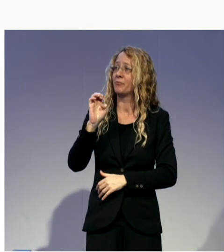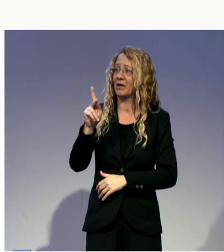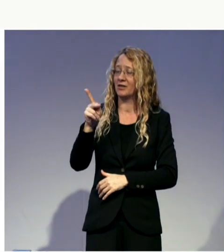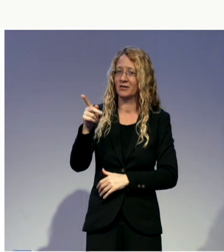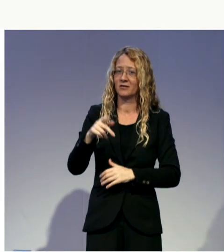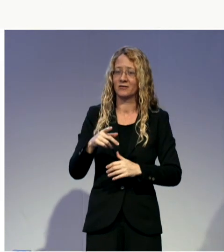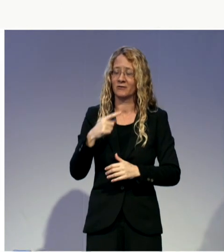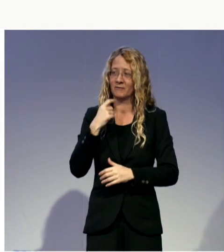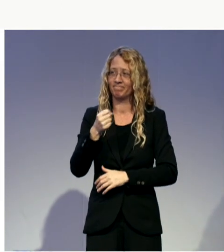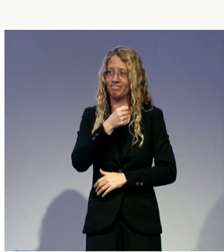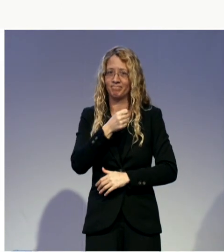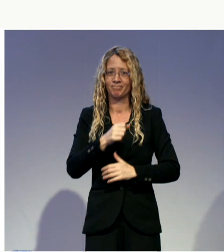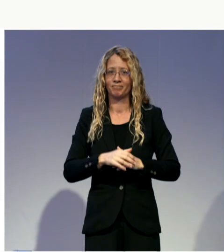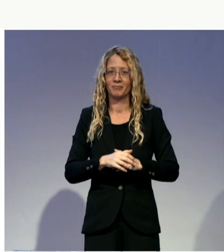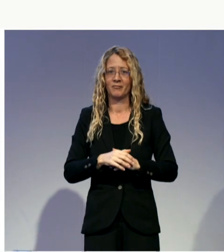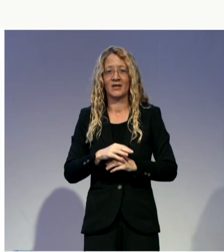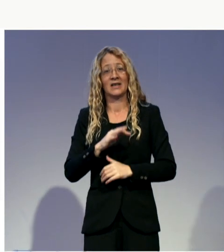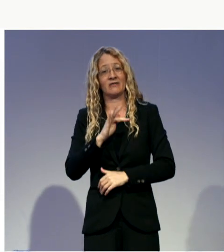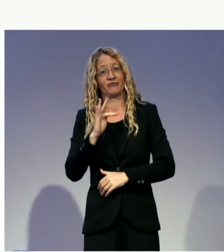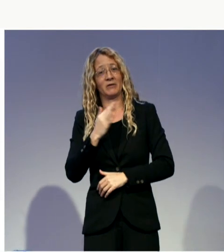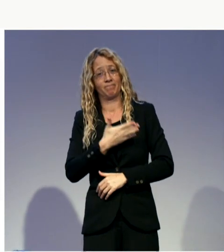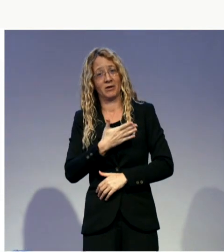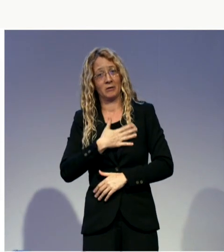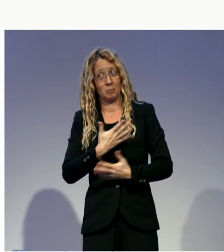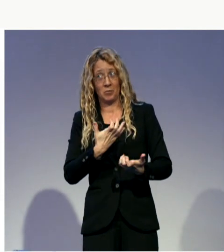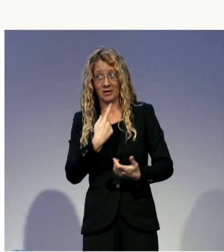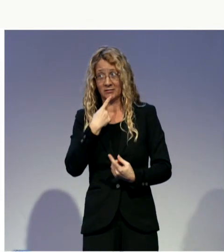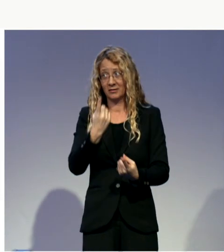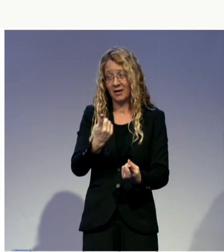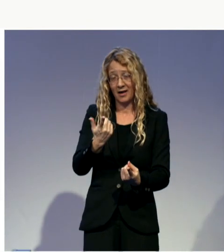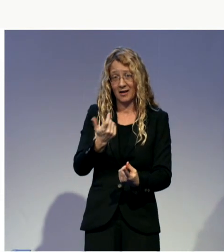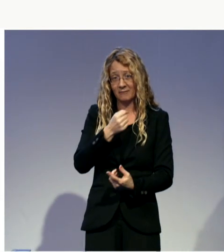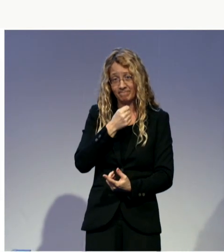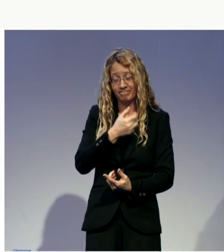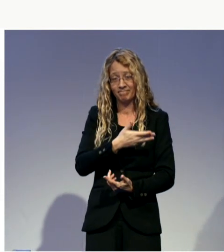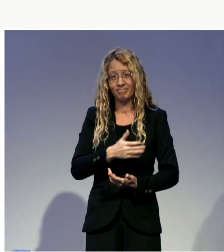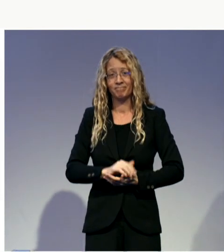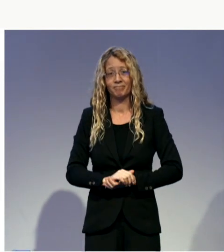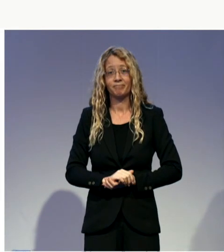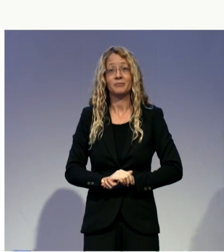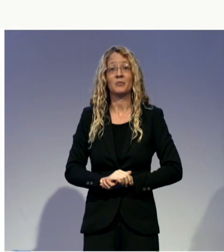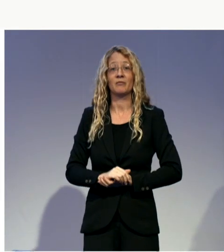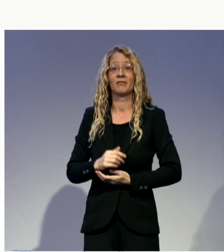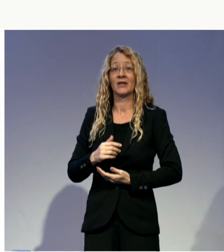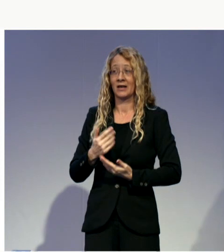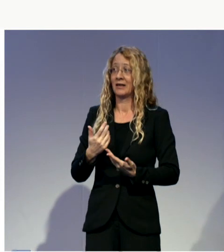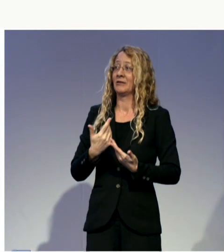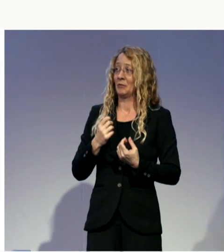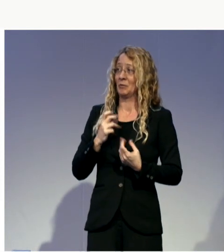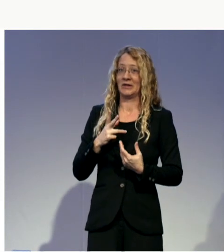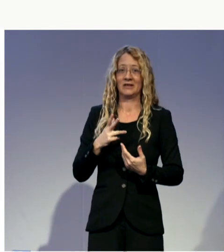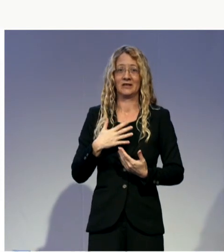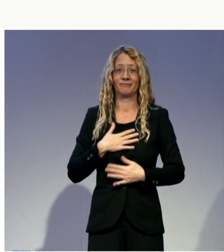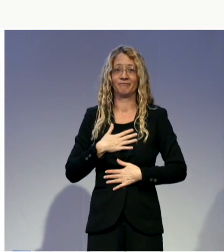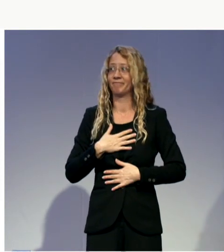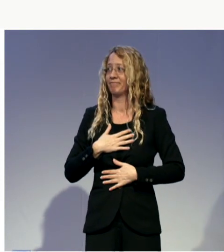To Michael, and I will say thank you afterwards. Okay. So it's my turn now to... I have to go back, okay.